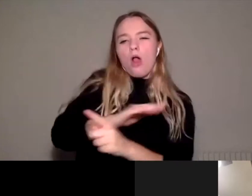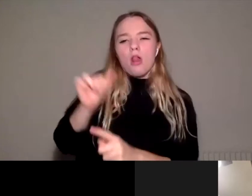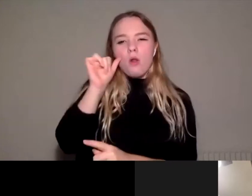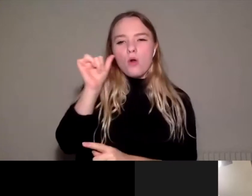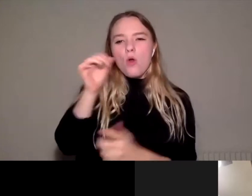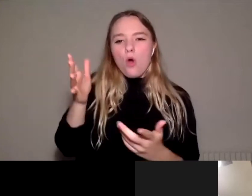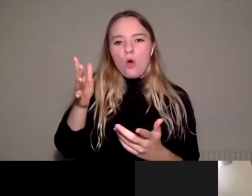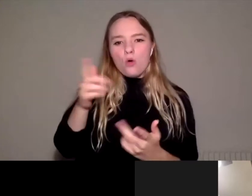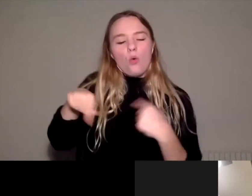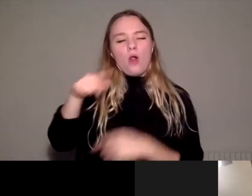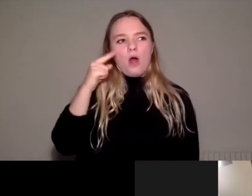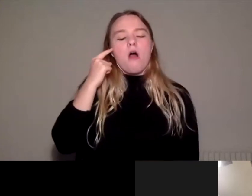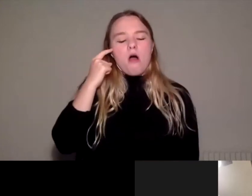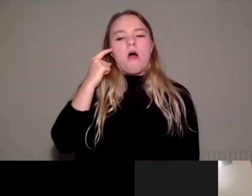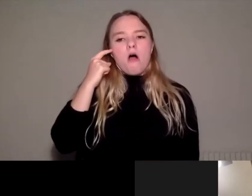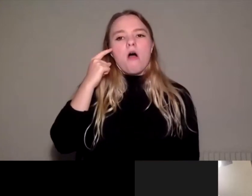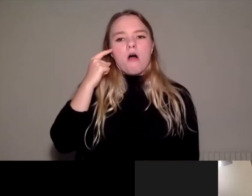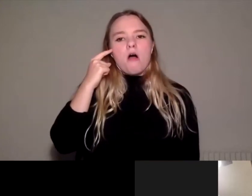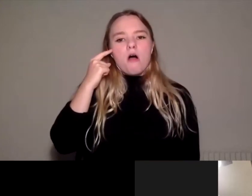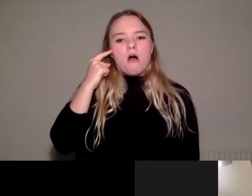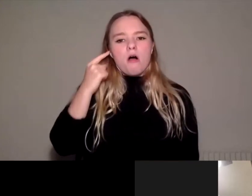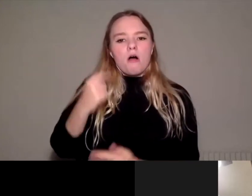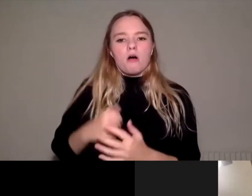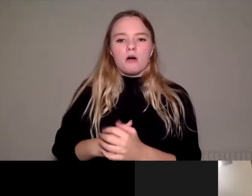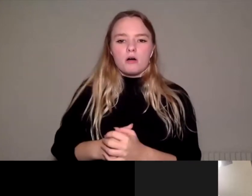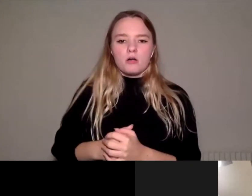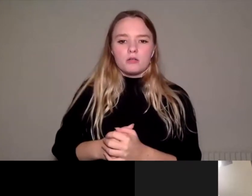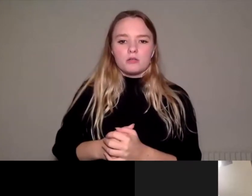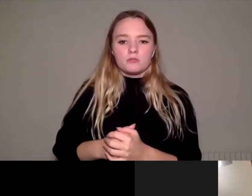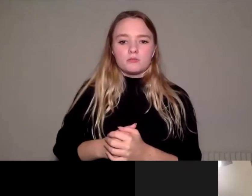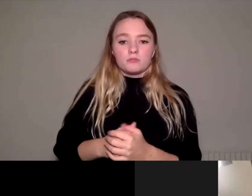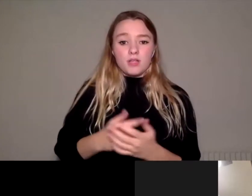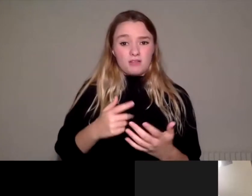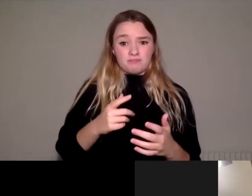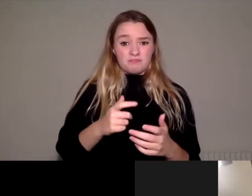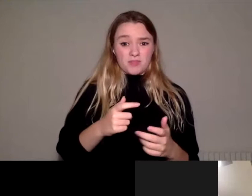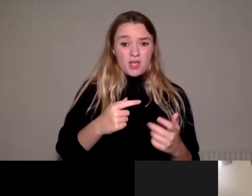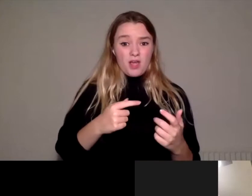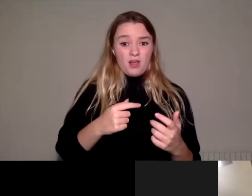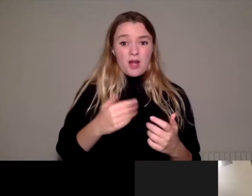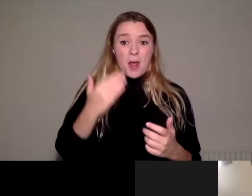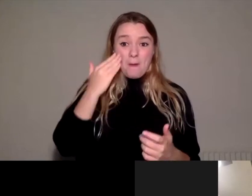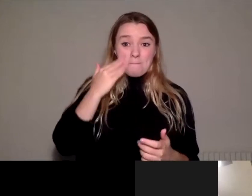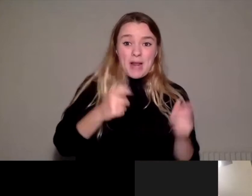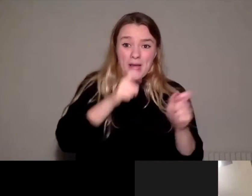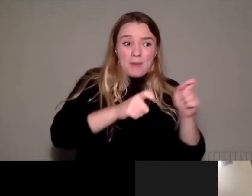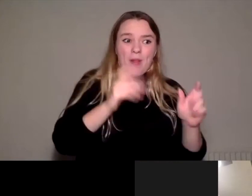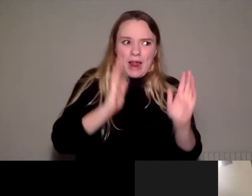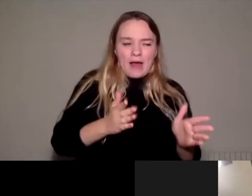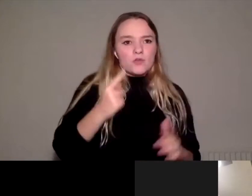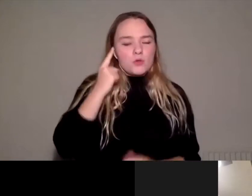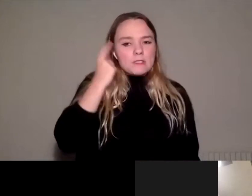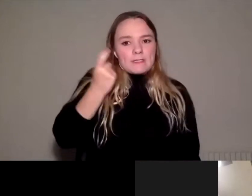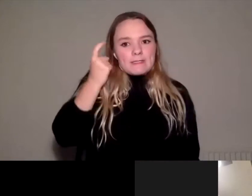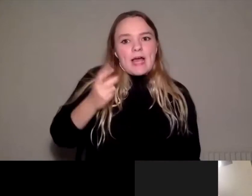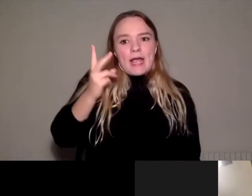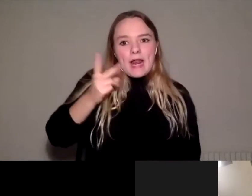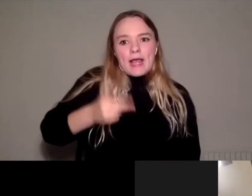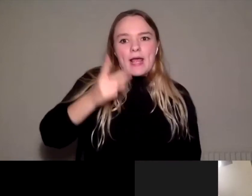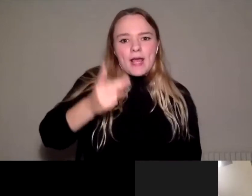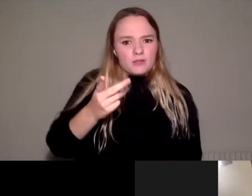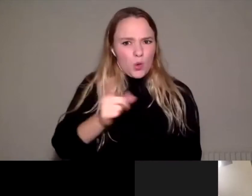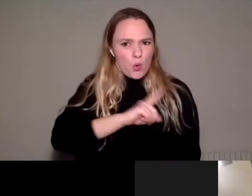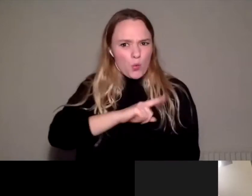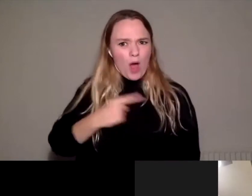your thoughts as it is in other people's lives. It's something we have to think about every day. So why shouldn't you? That's what I've